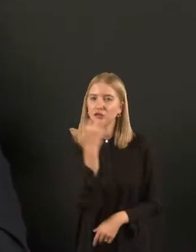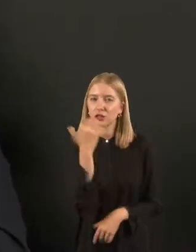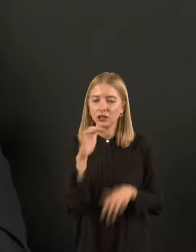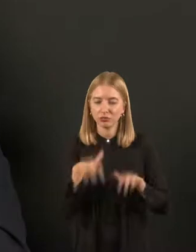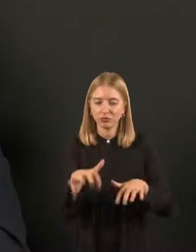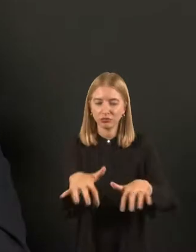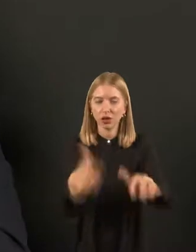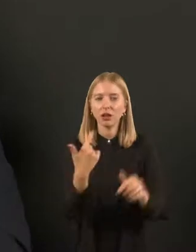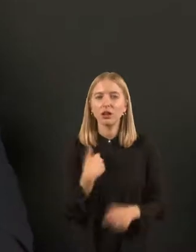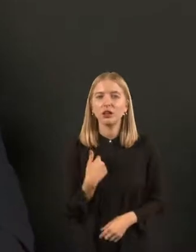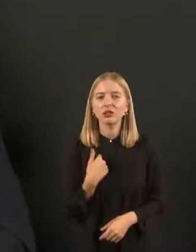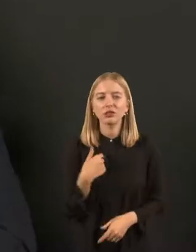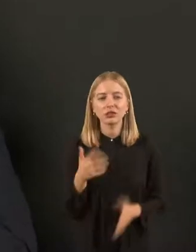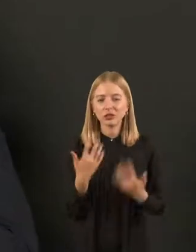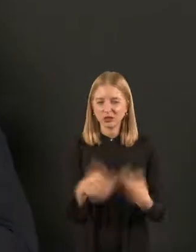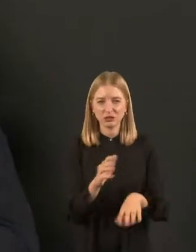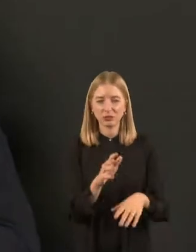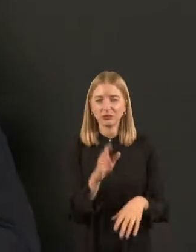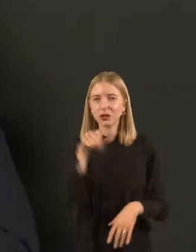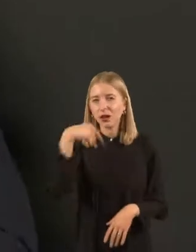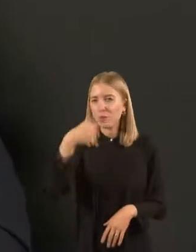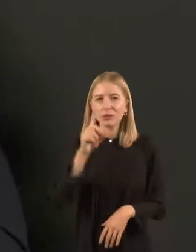sustainable transport.